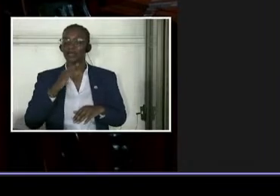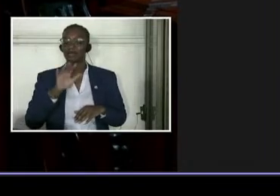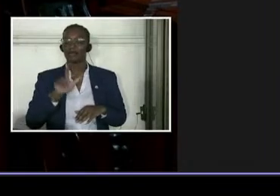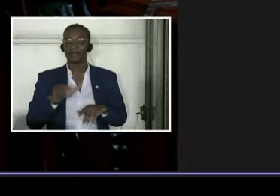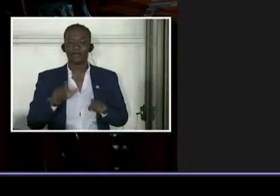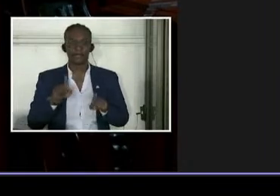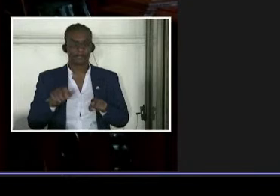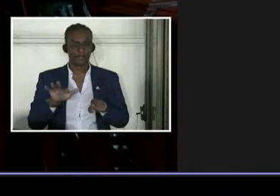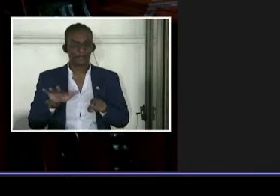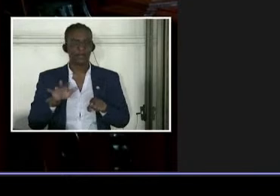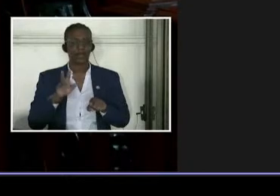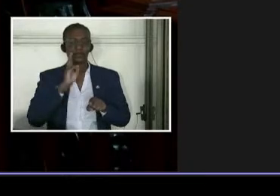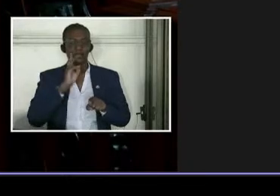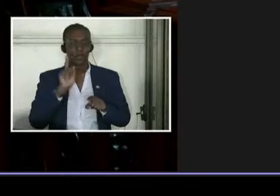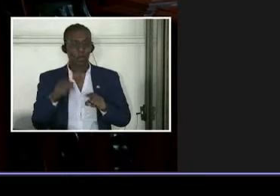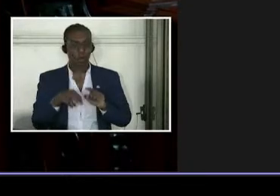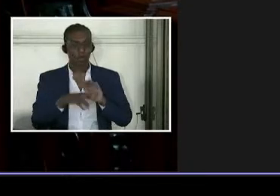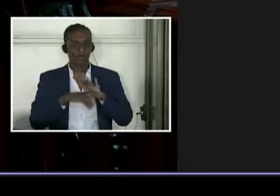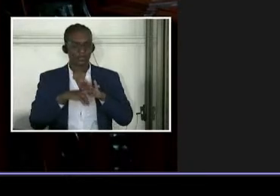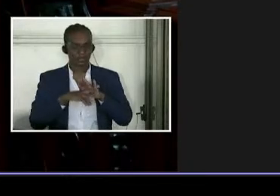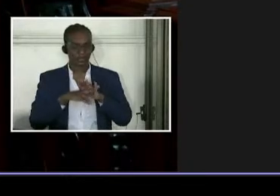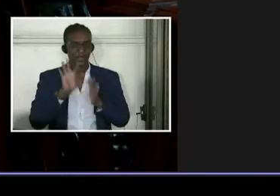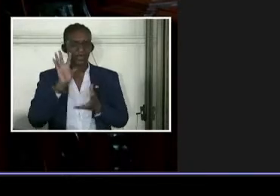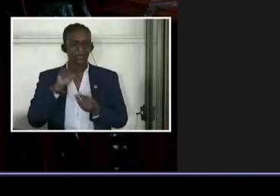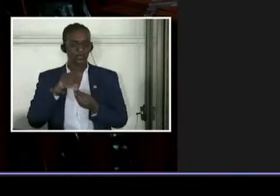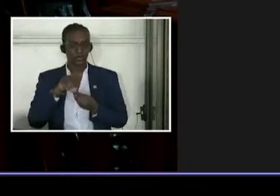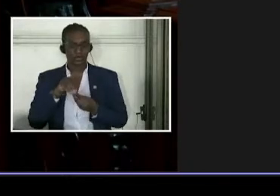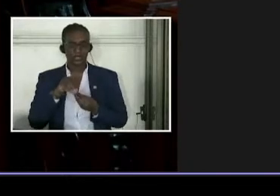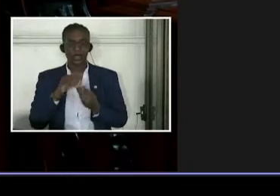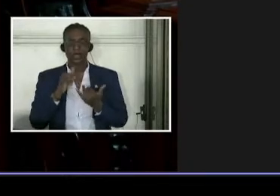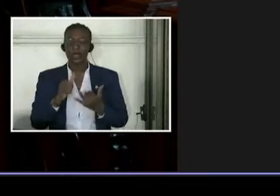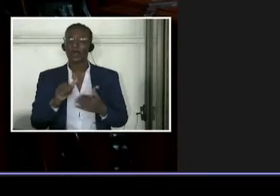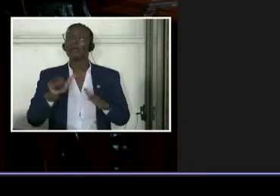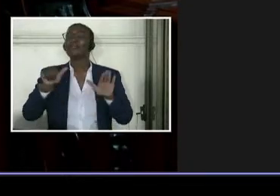1,430, 3,315. You'll see all the districts, but in total, we are at